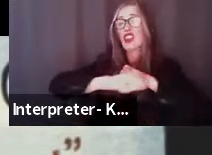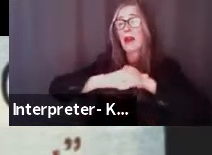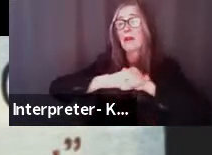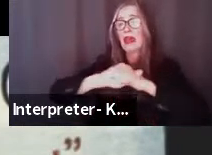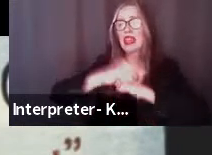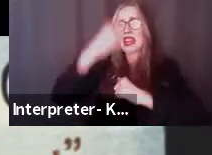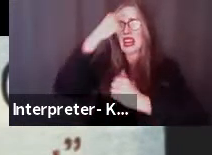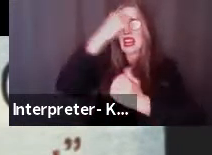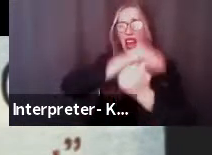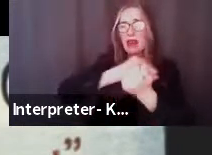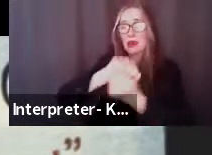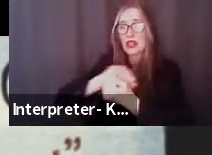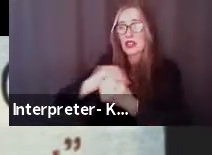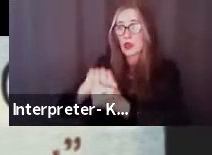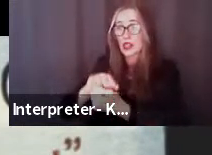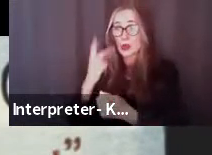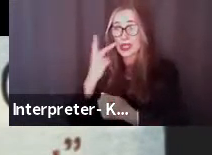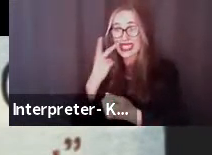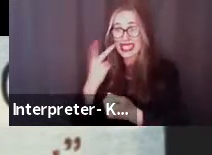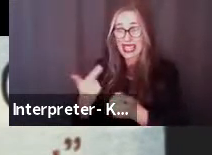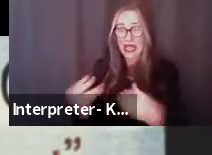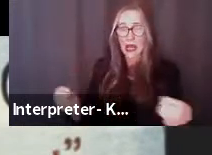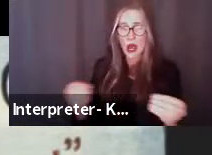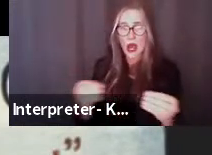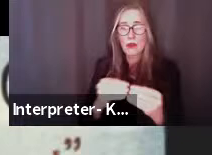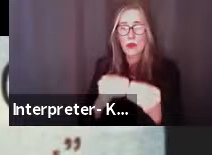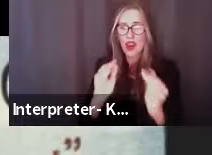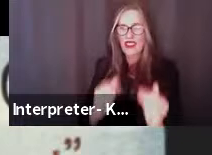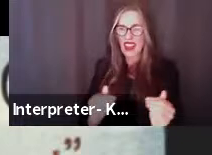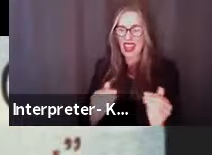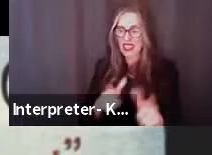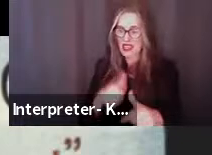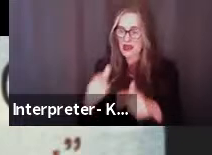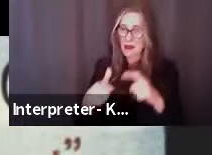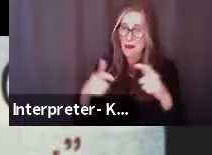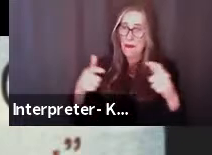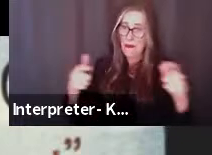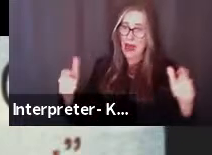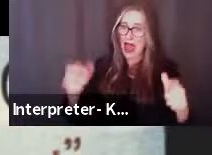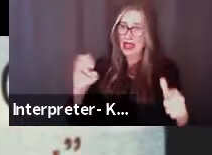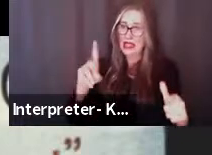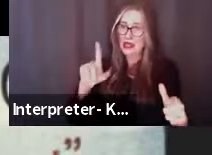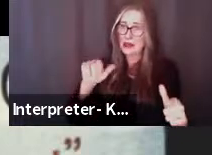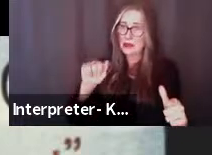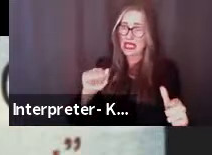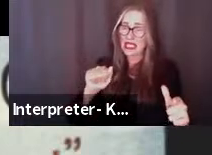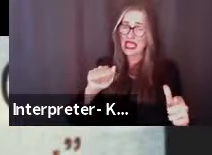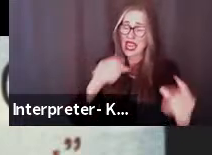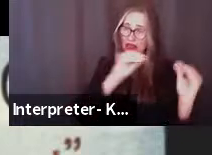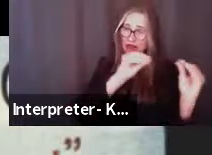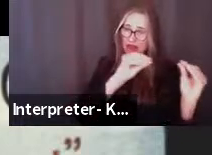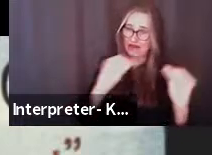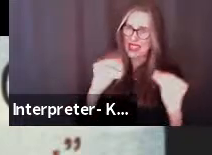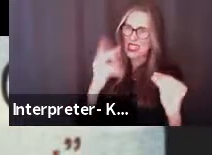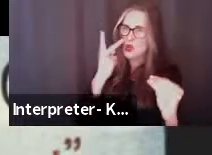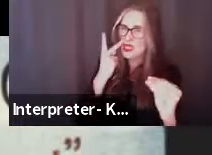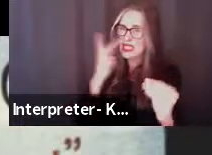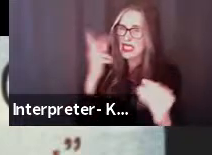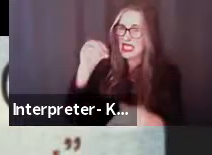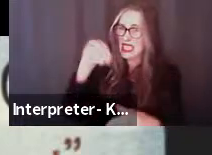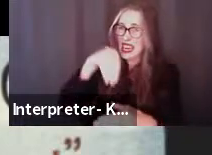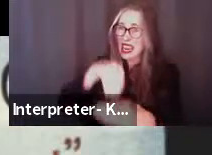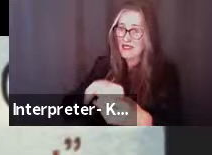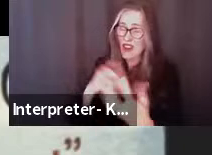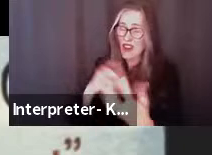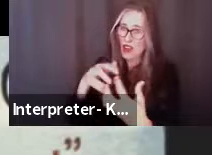campaign or a mass media campaign it also definitely is infused with medicine and health as public health